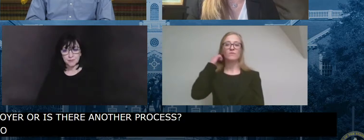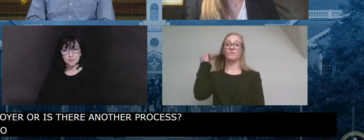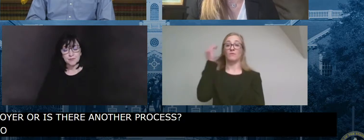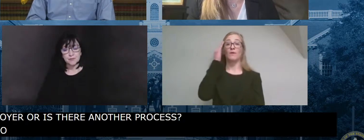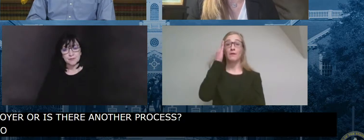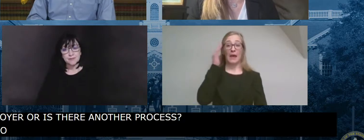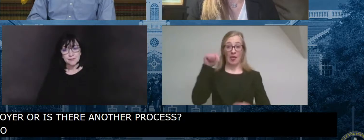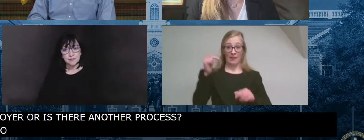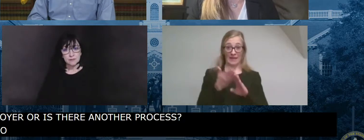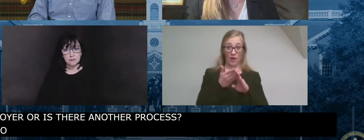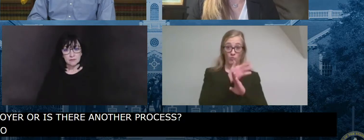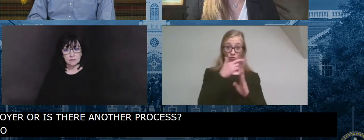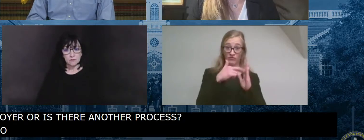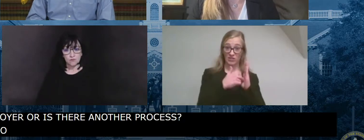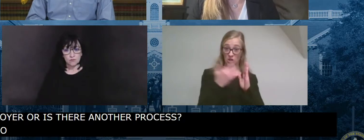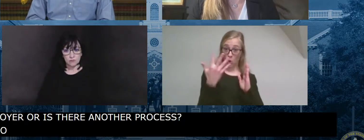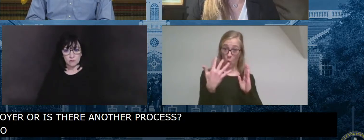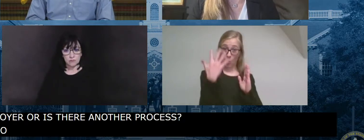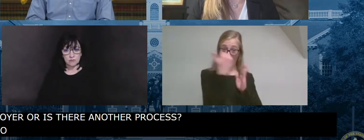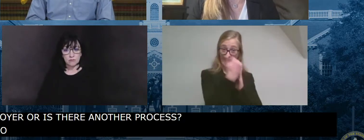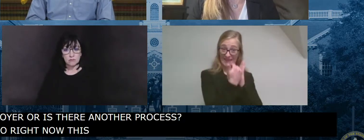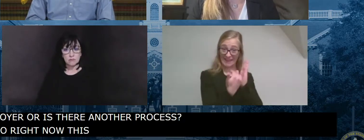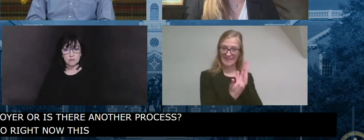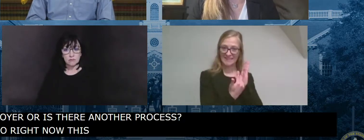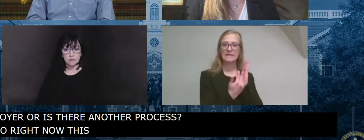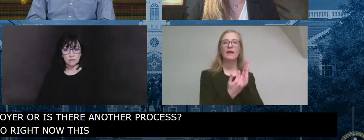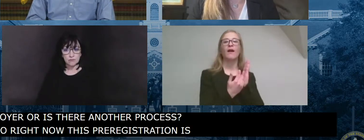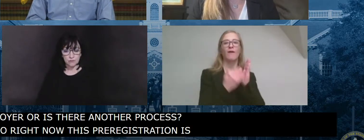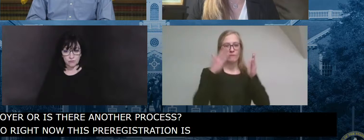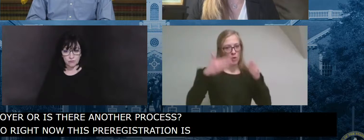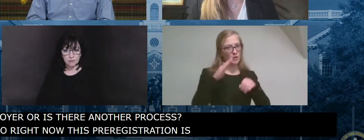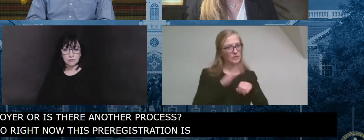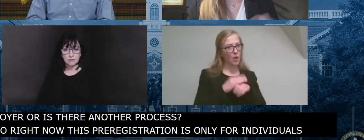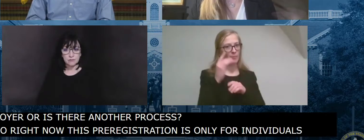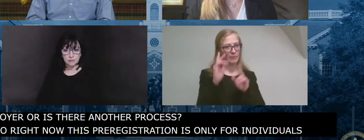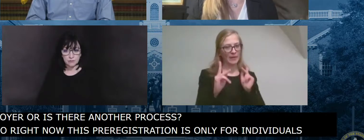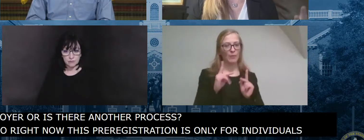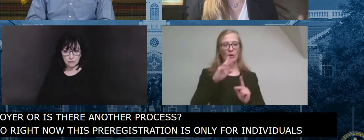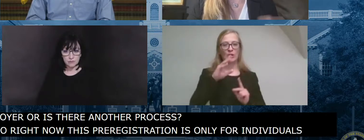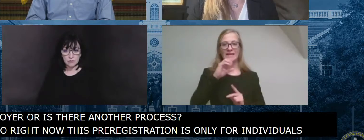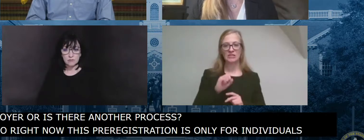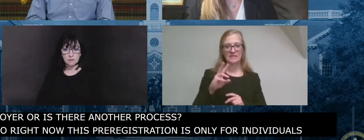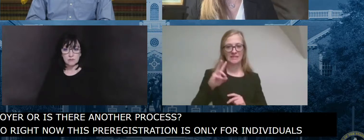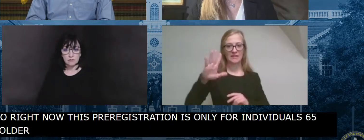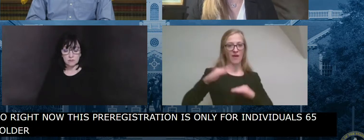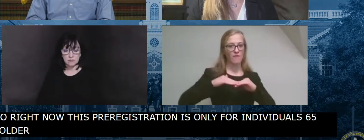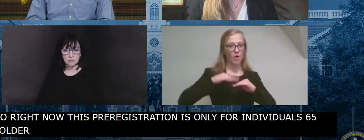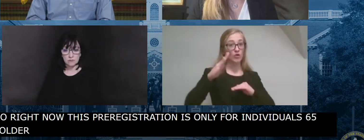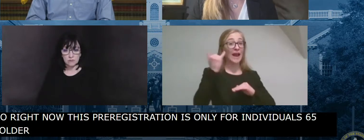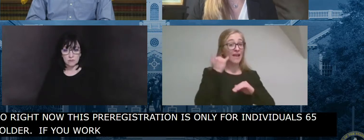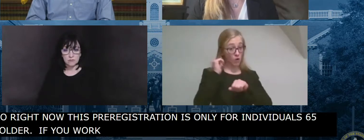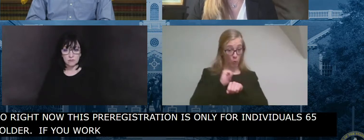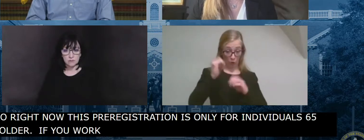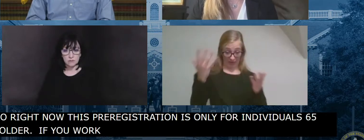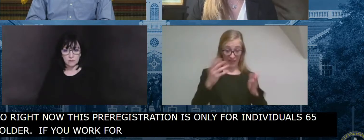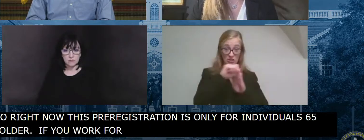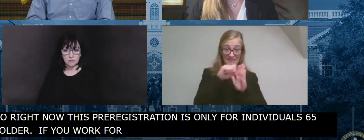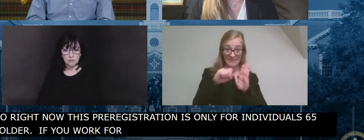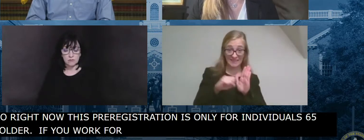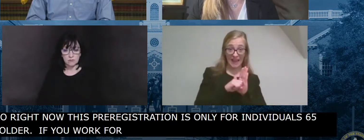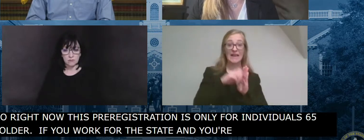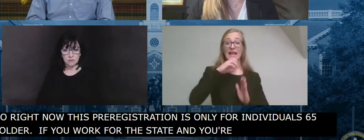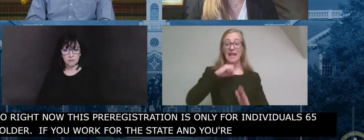pre-registration or waitlist system is only for individuals 65 and older. Now, if you do work for the state and you're 65 and older, you're welcome